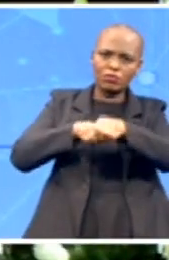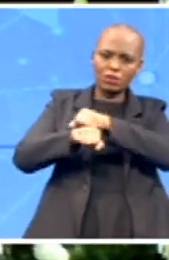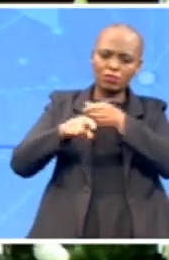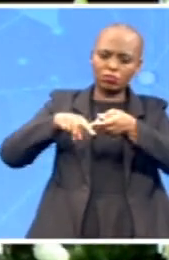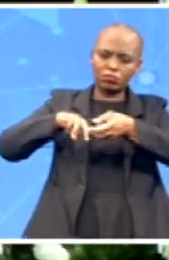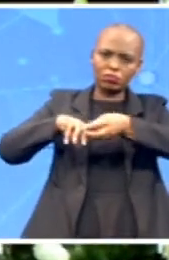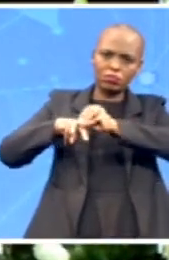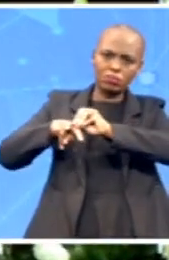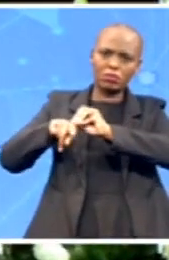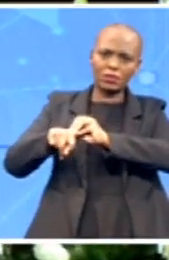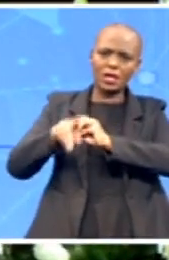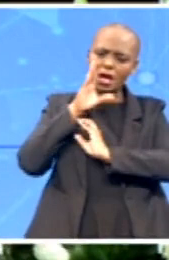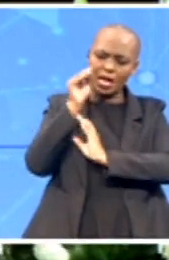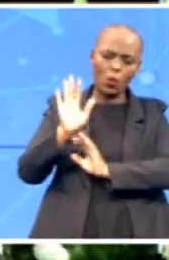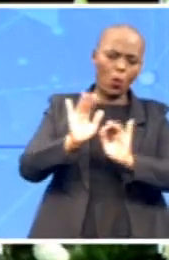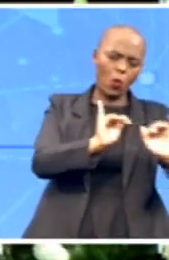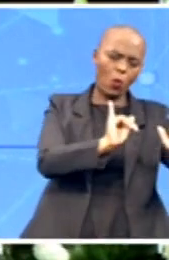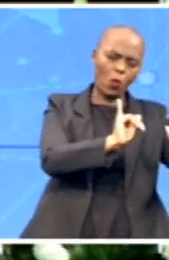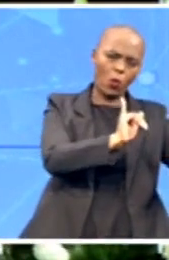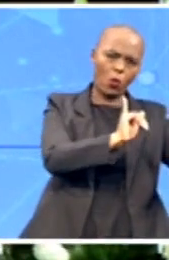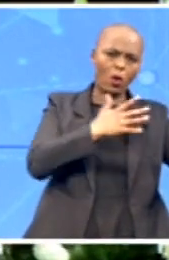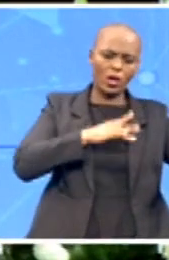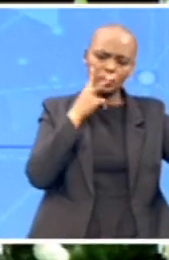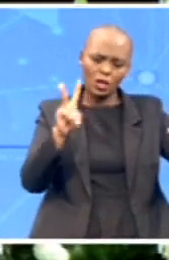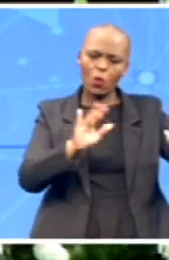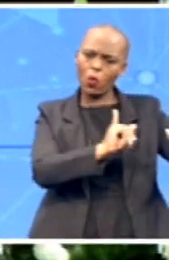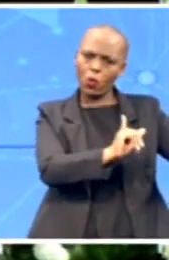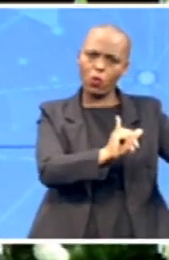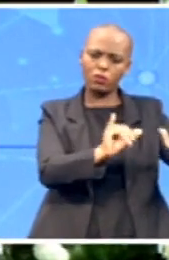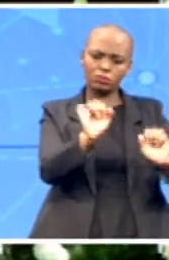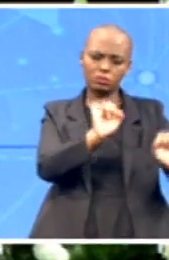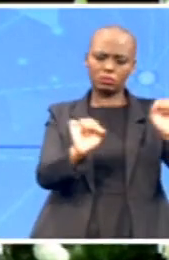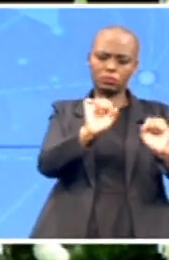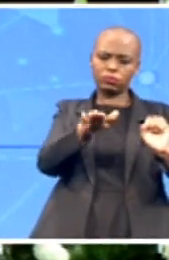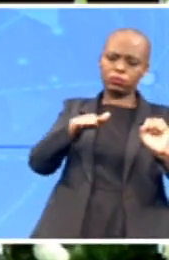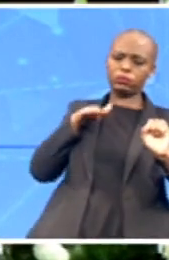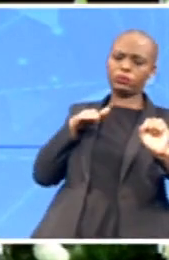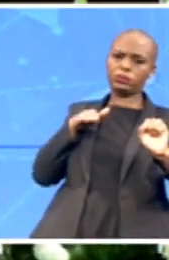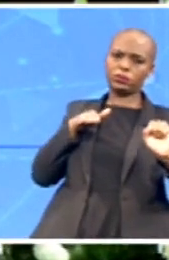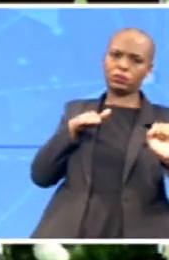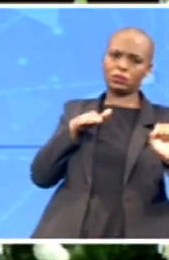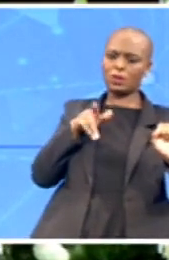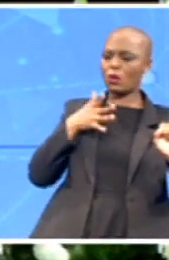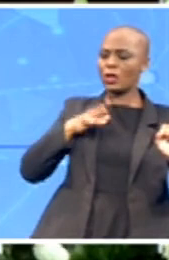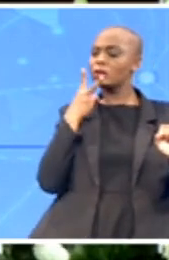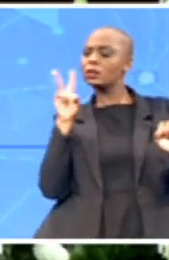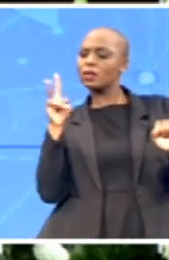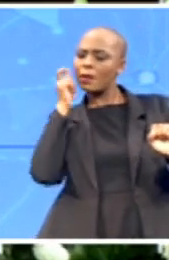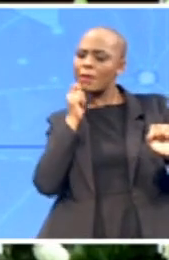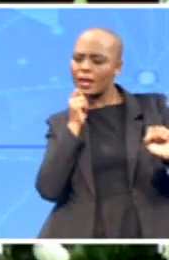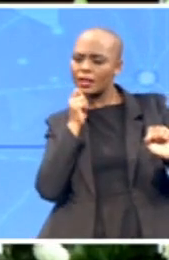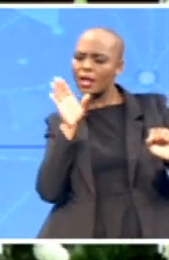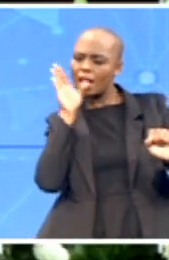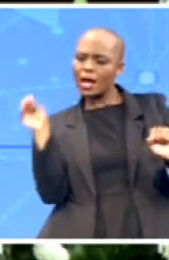ke a re butlepeng then he turned and goes to that man and he asks that boy come